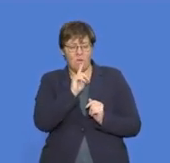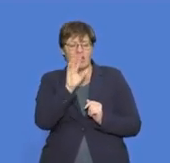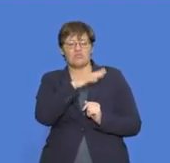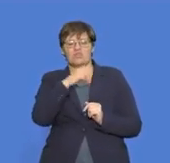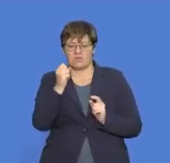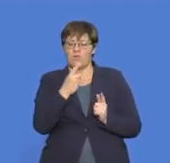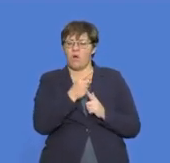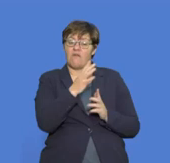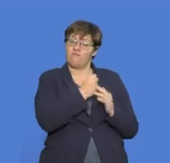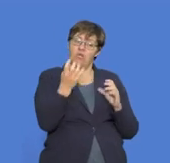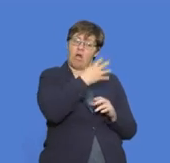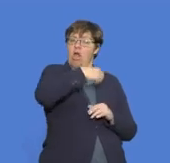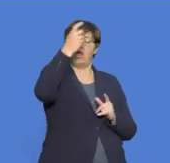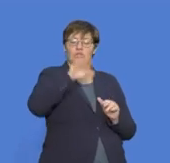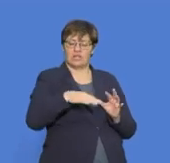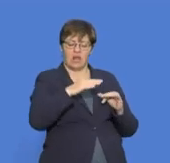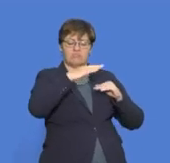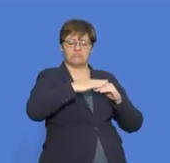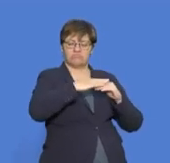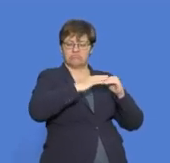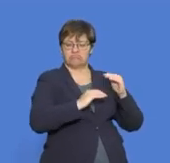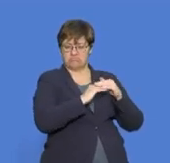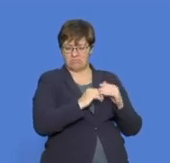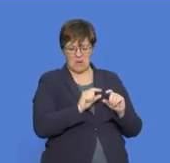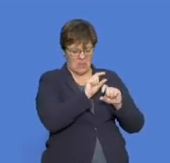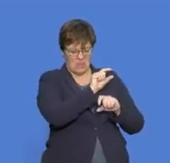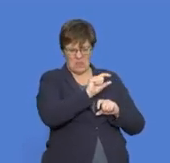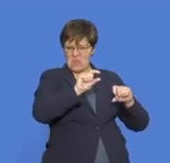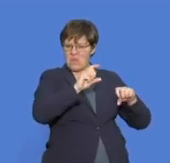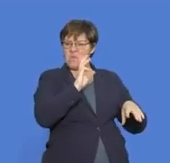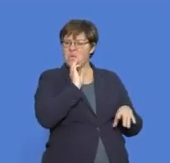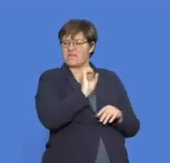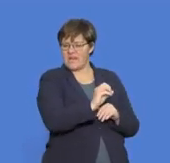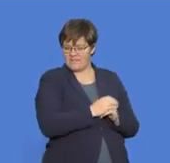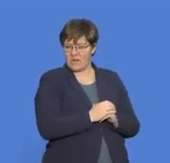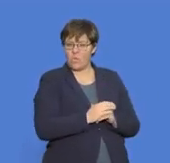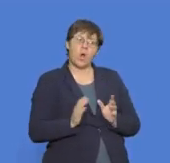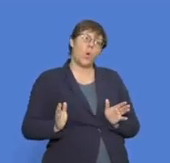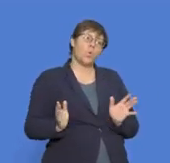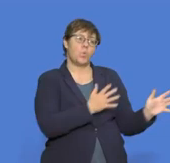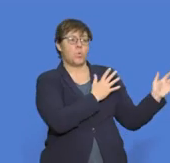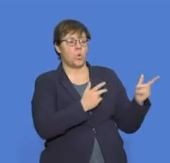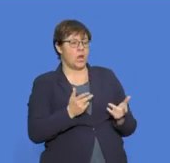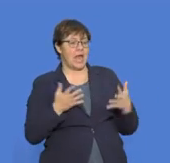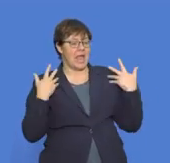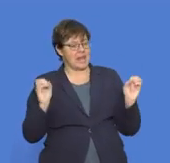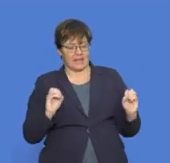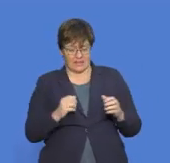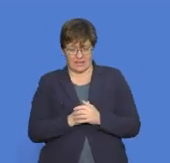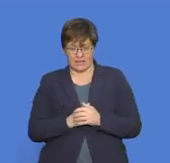here it's actually quite thick because there's nothing blowing the air away. If we look at this